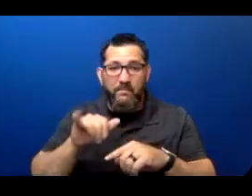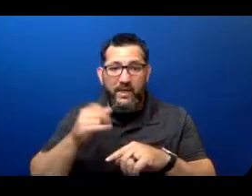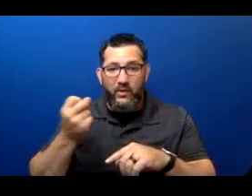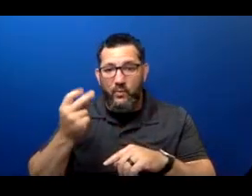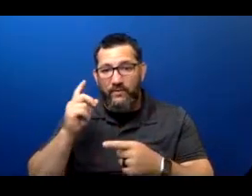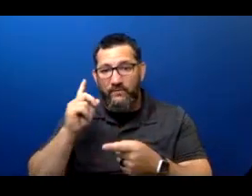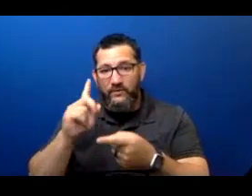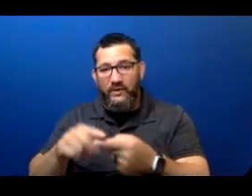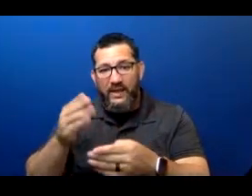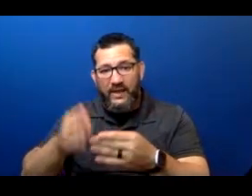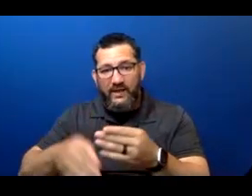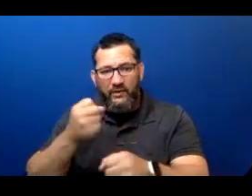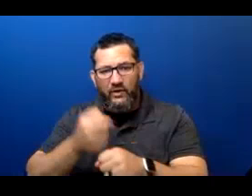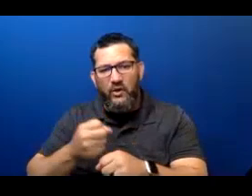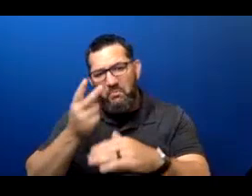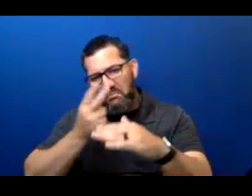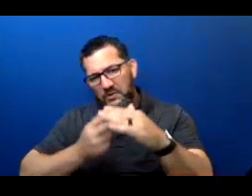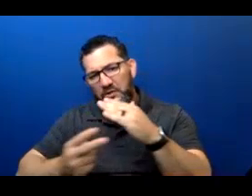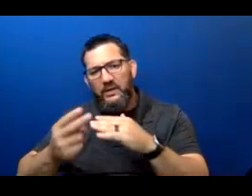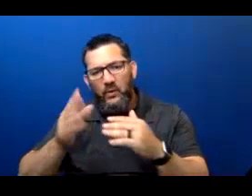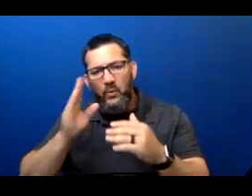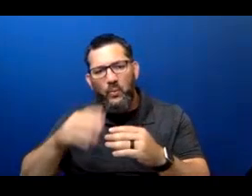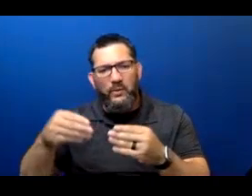June 30th, we are projected to spend